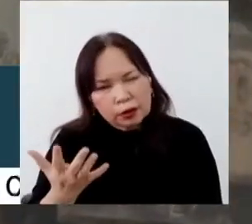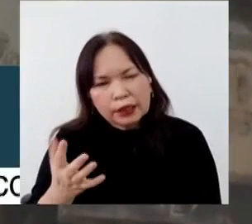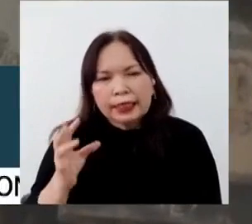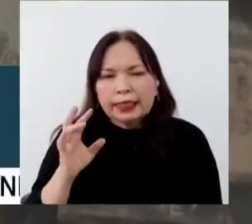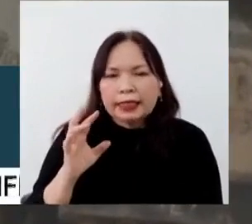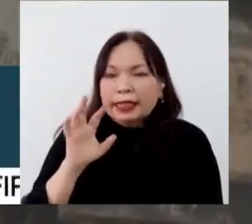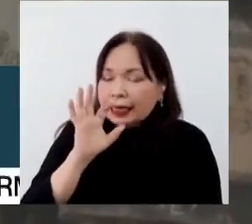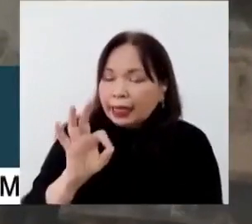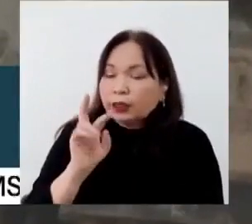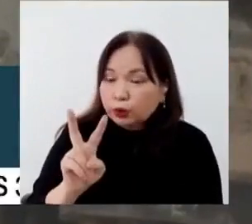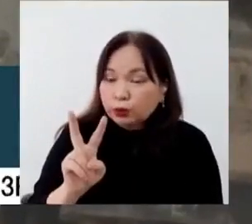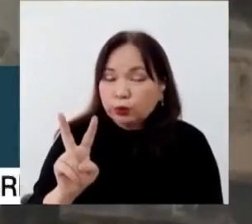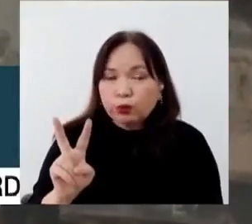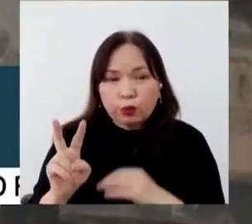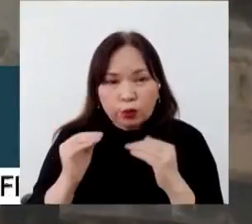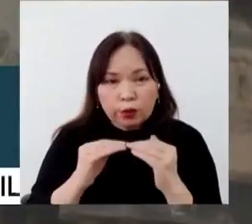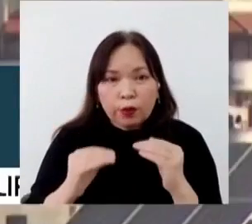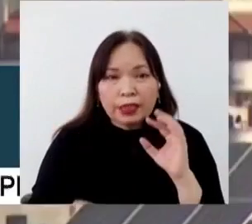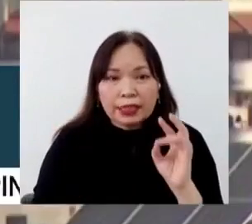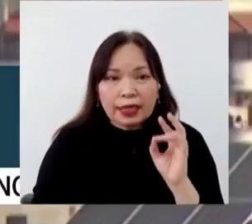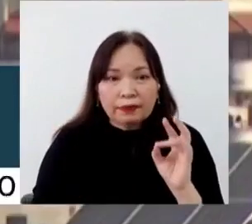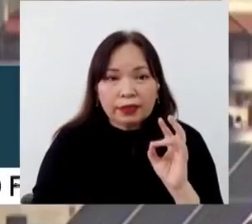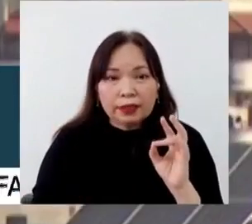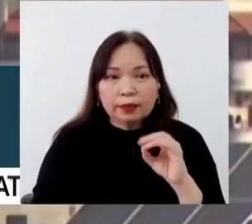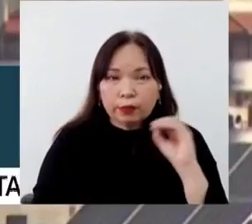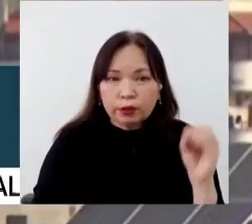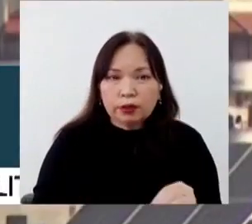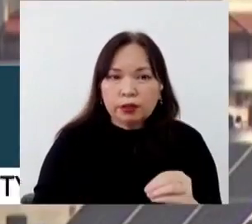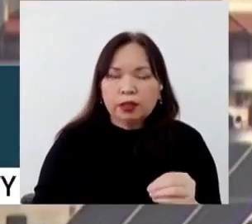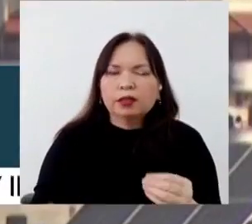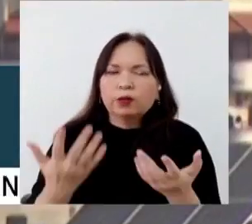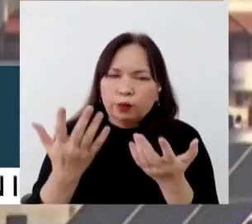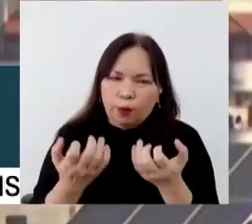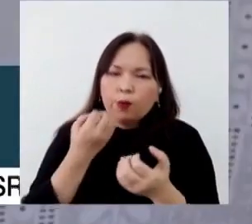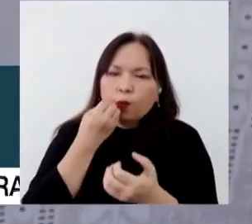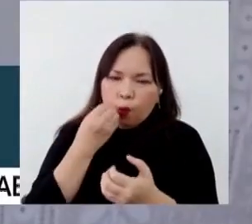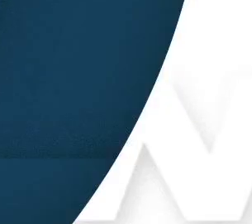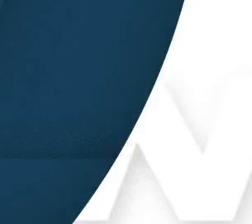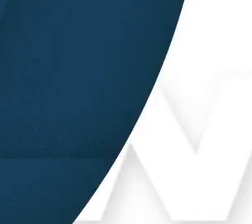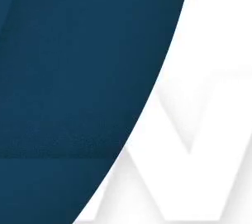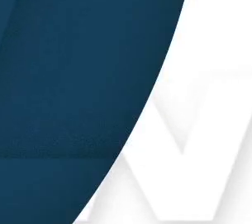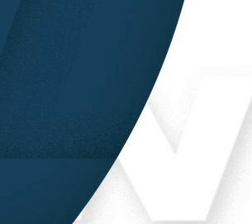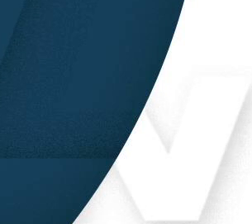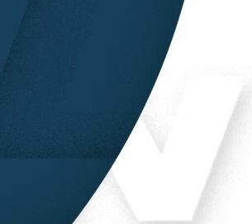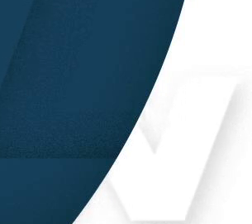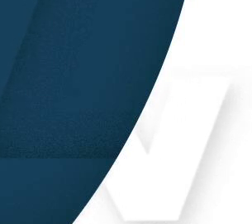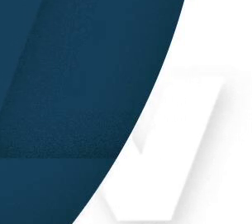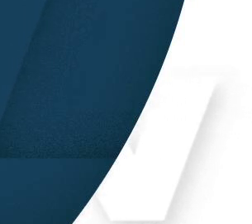population have already said that they want to come home or to go home.